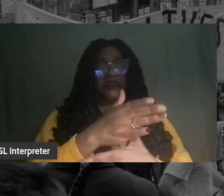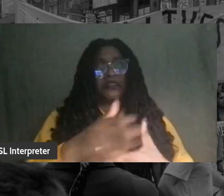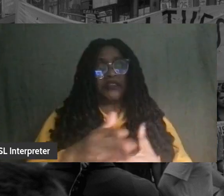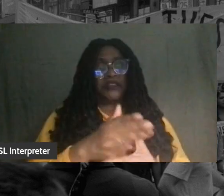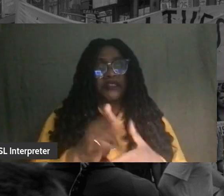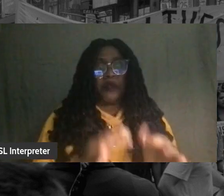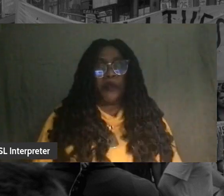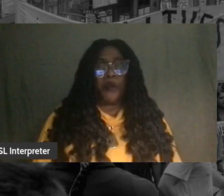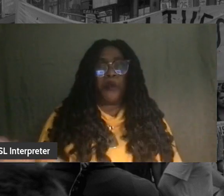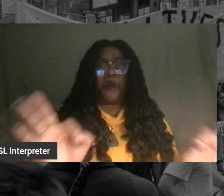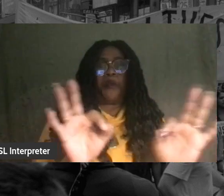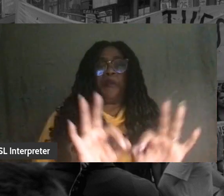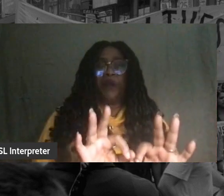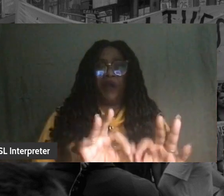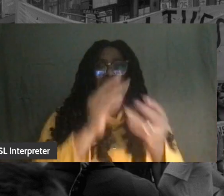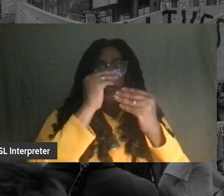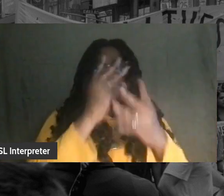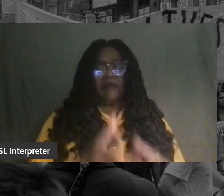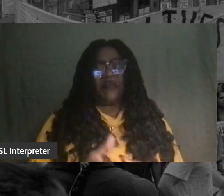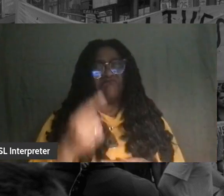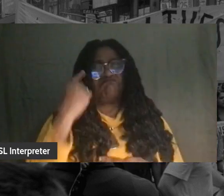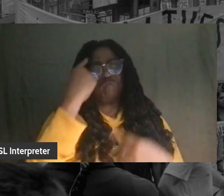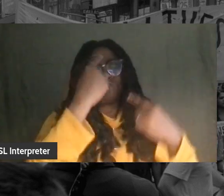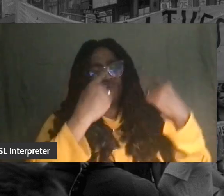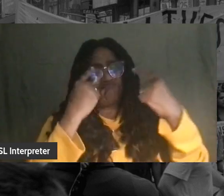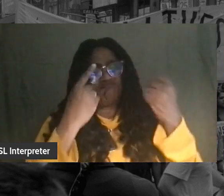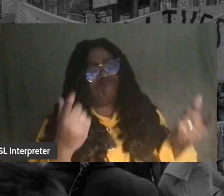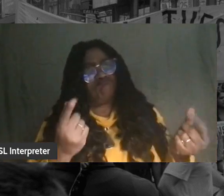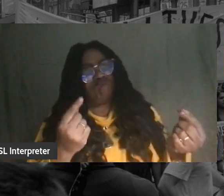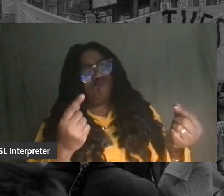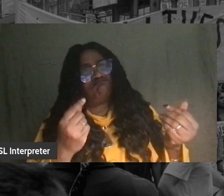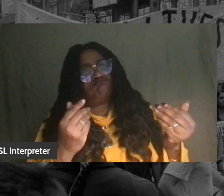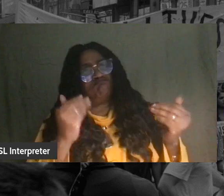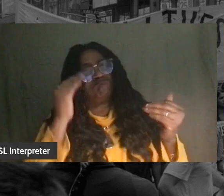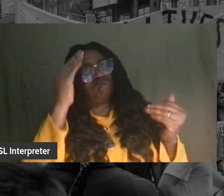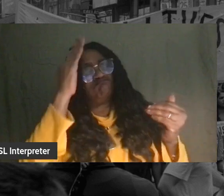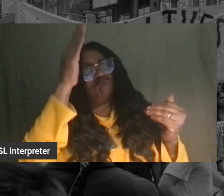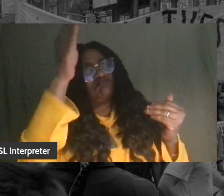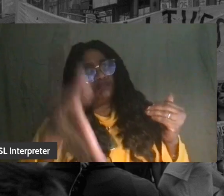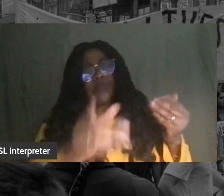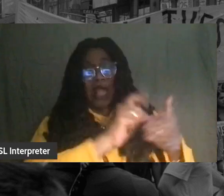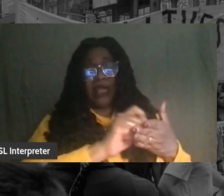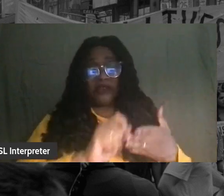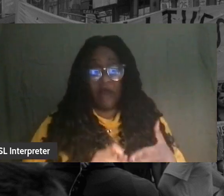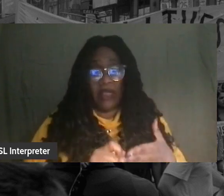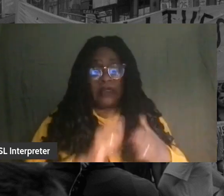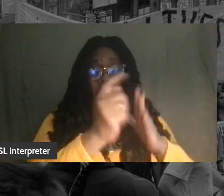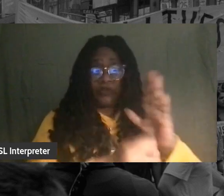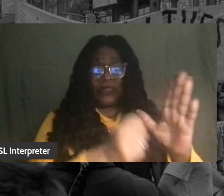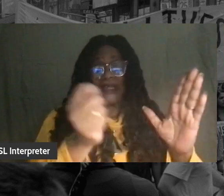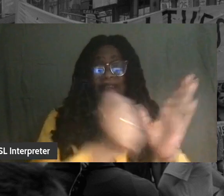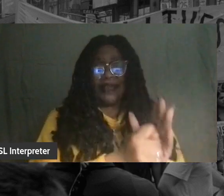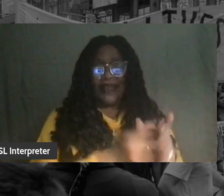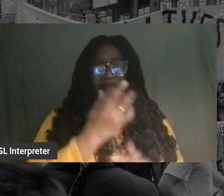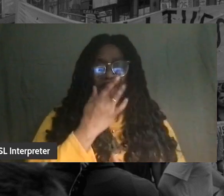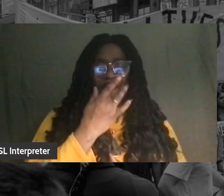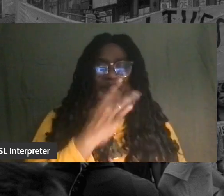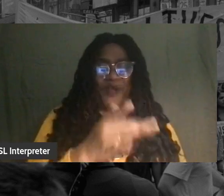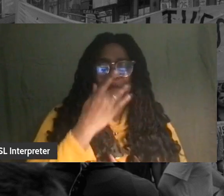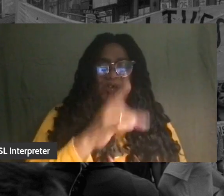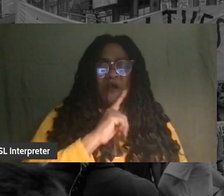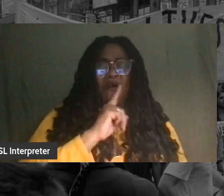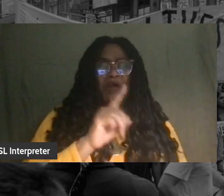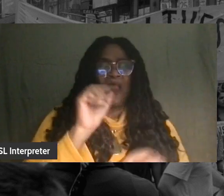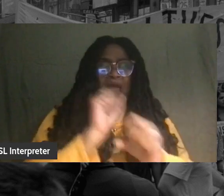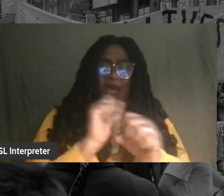information to you as you think about your career paths as writers. Over that period of time, I've been lucky enough to work with some truly